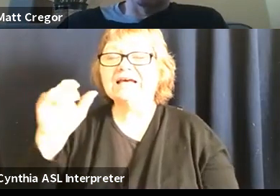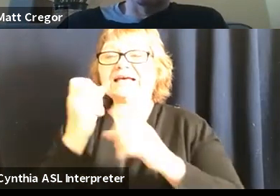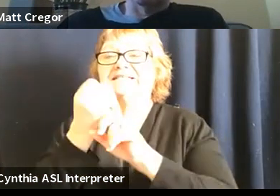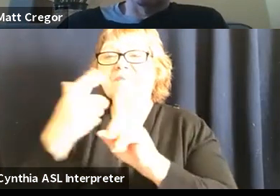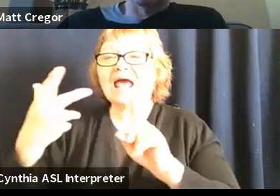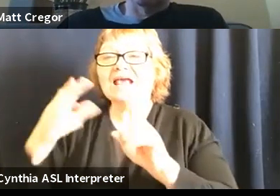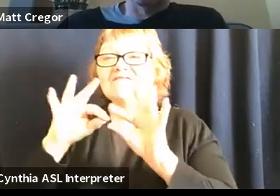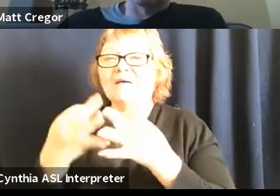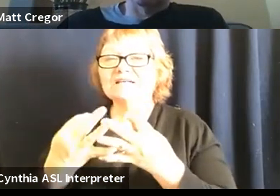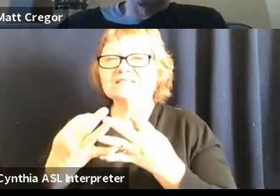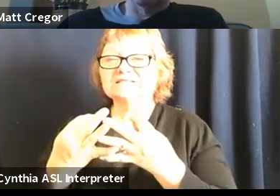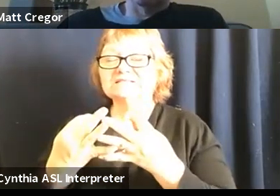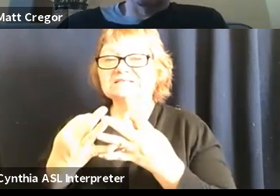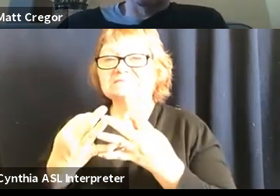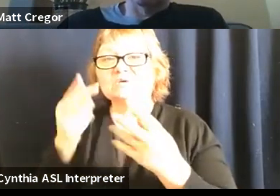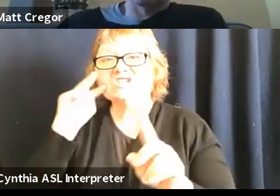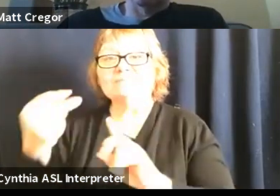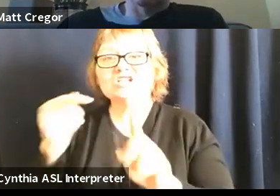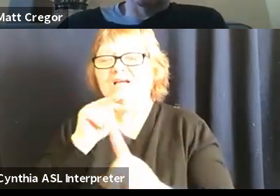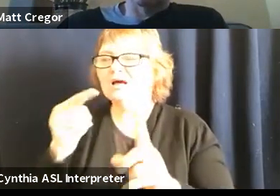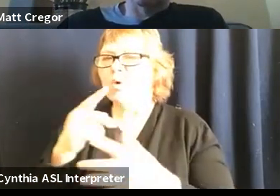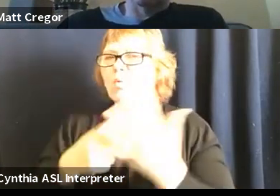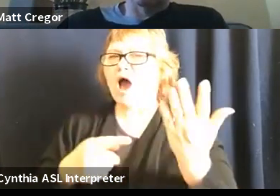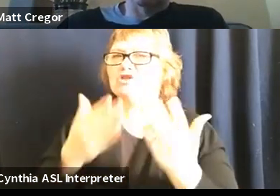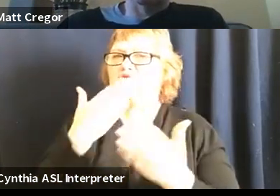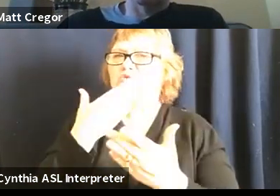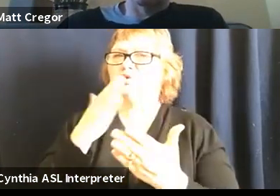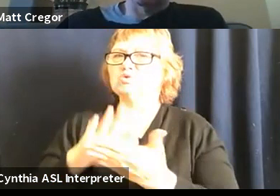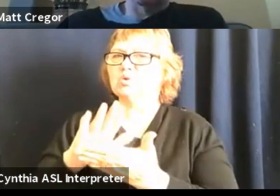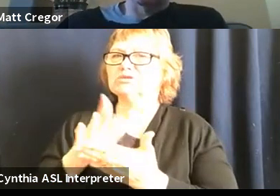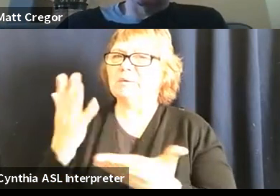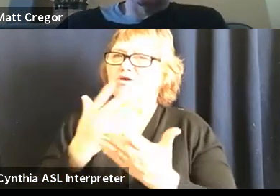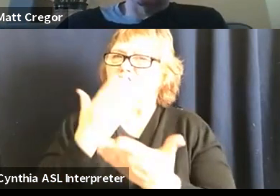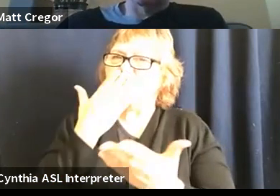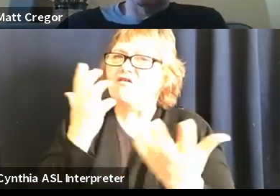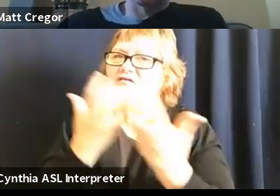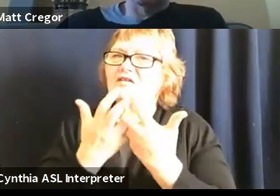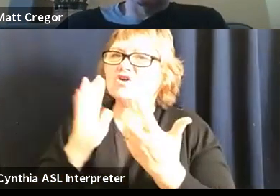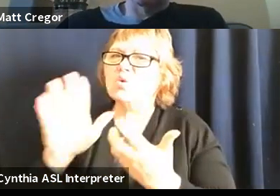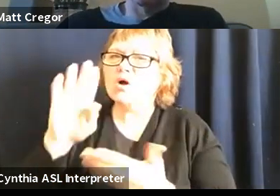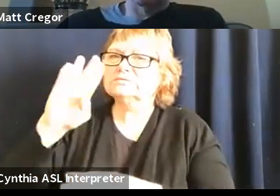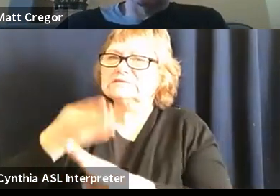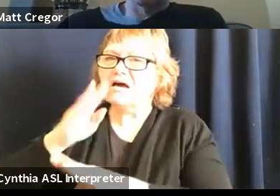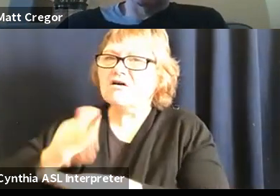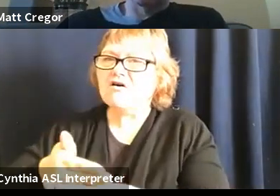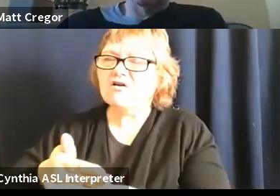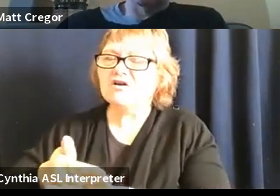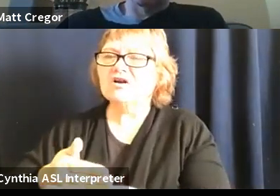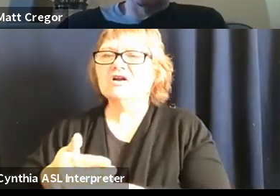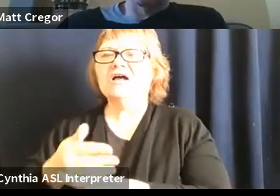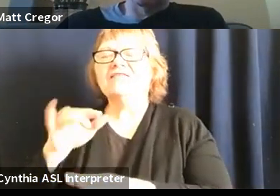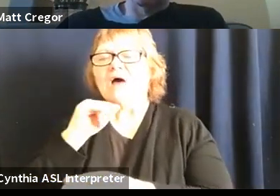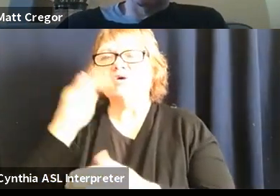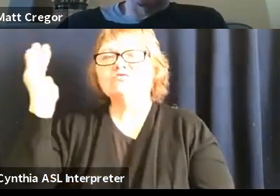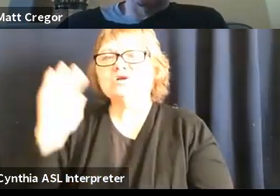families' perception of what schools might be a good fit for their child. It would certainly reduce some of the